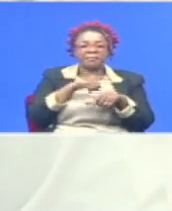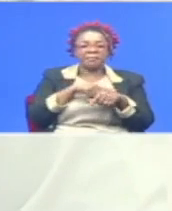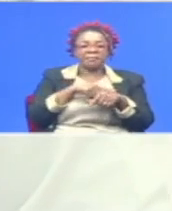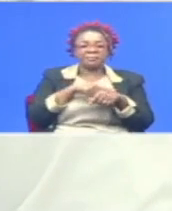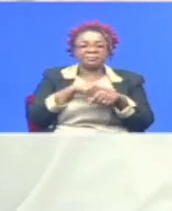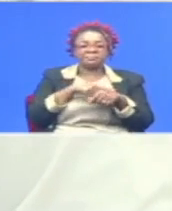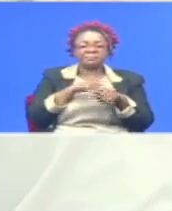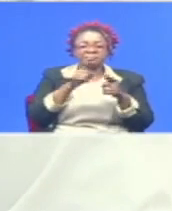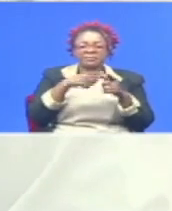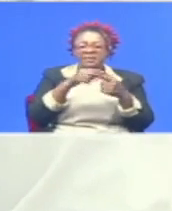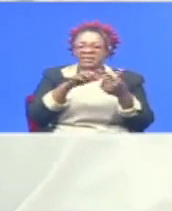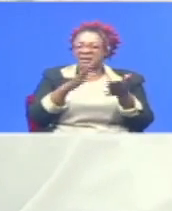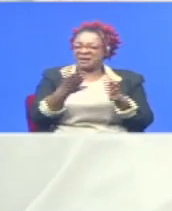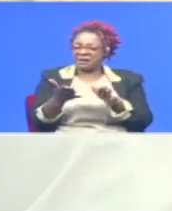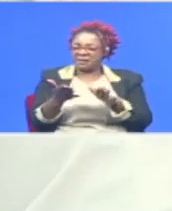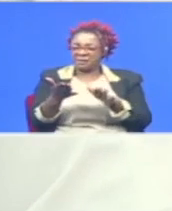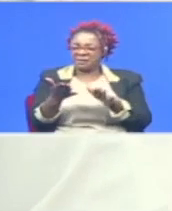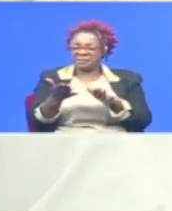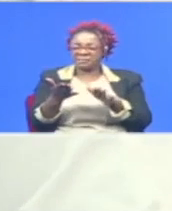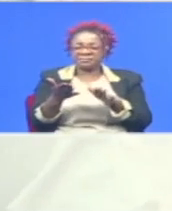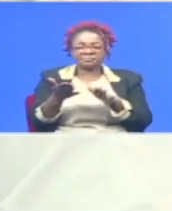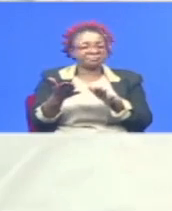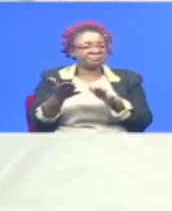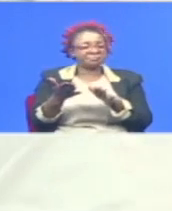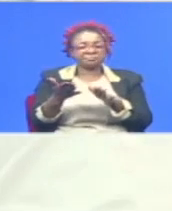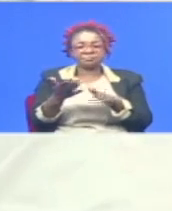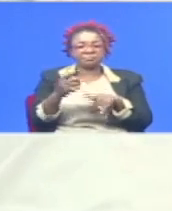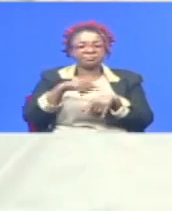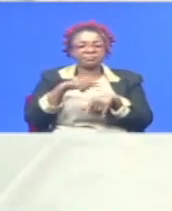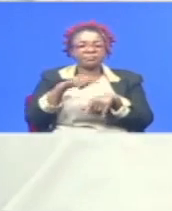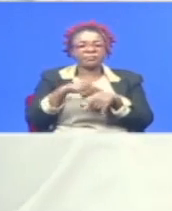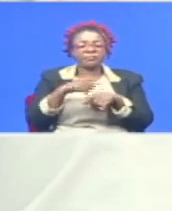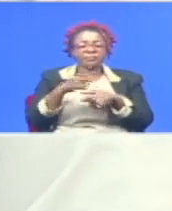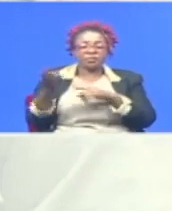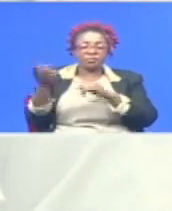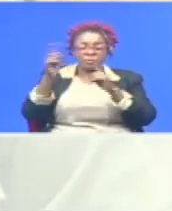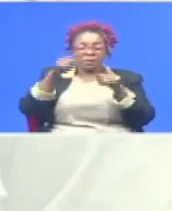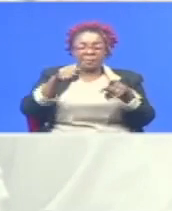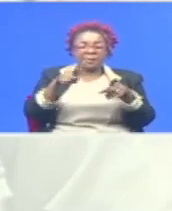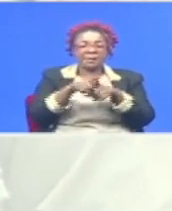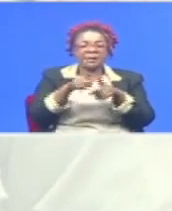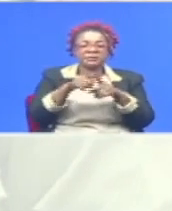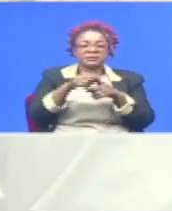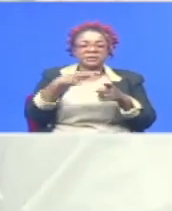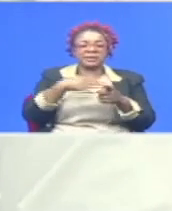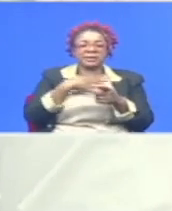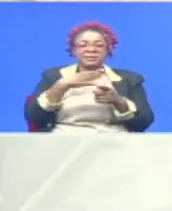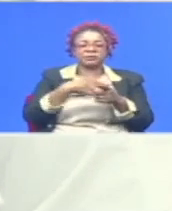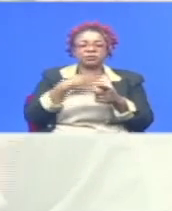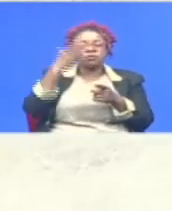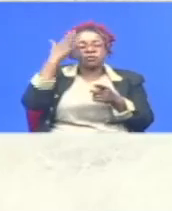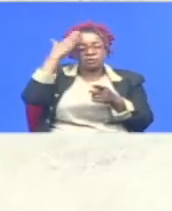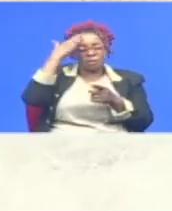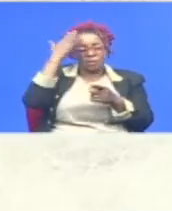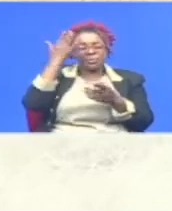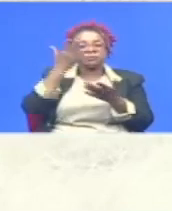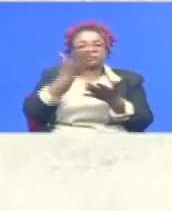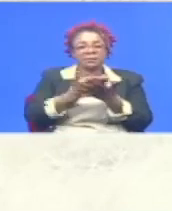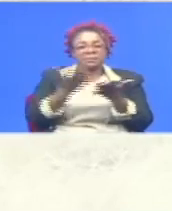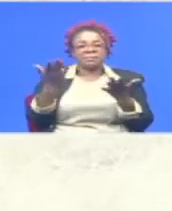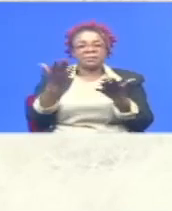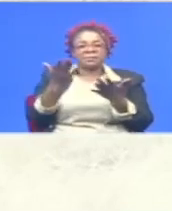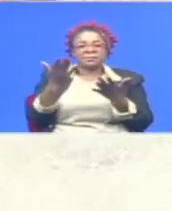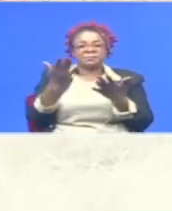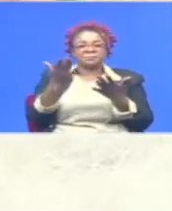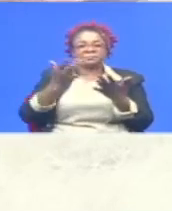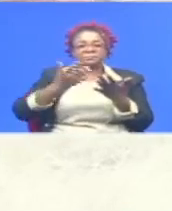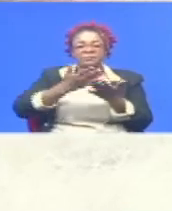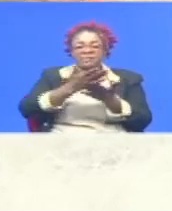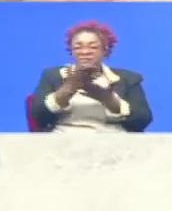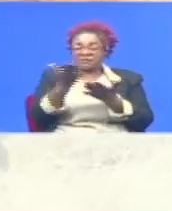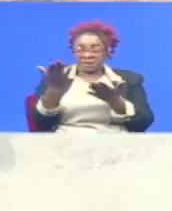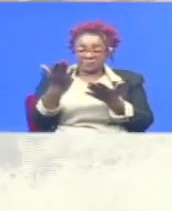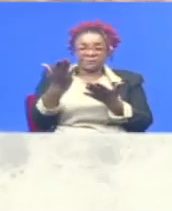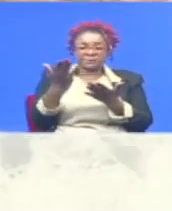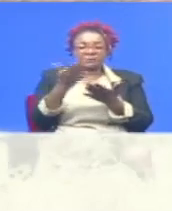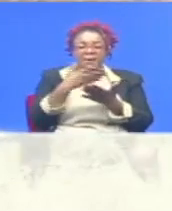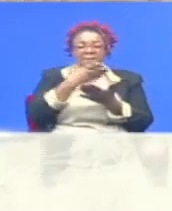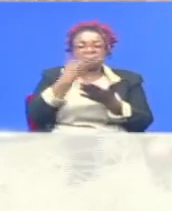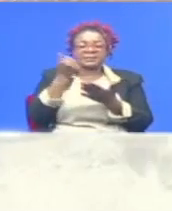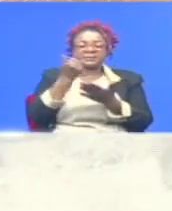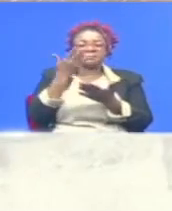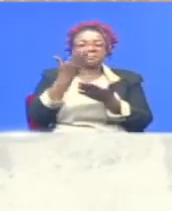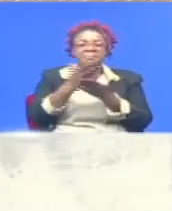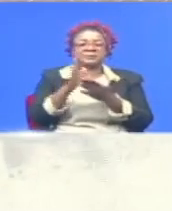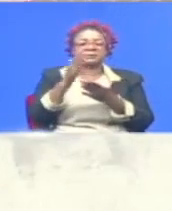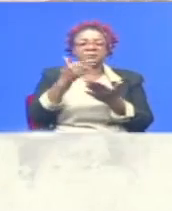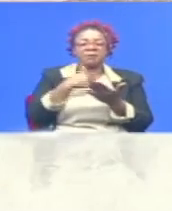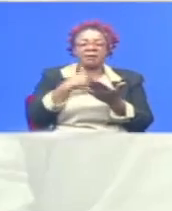dies. That's even when you come here as a guest, or as you will know there is something wrong to each and every animal keeper. And the best part is